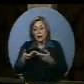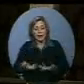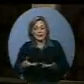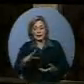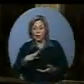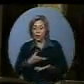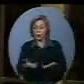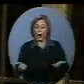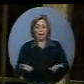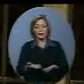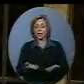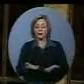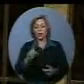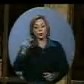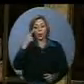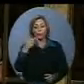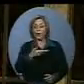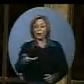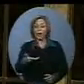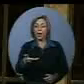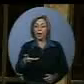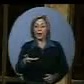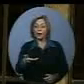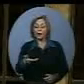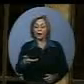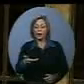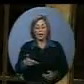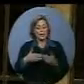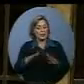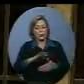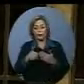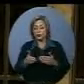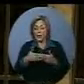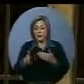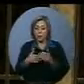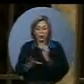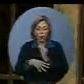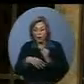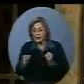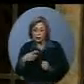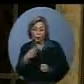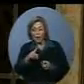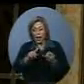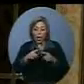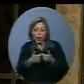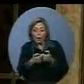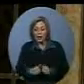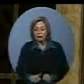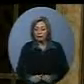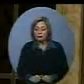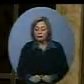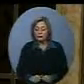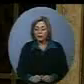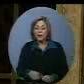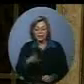Prime Minister gave this guy an all-access pass. He had the inside scoop on cabinet shuffles. So why would anybody believe